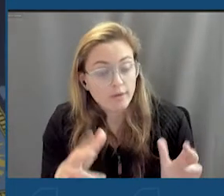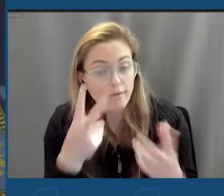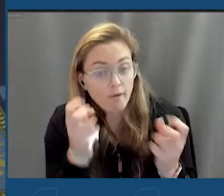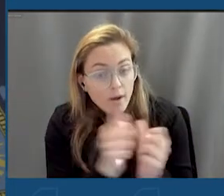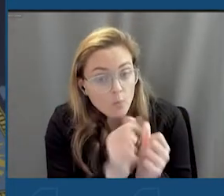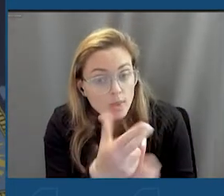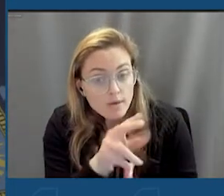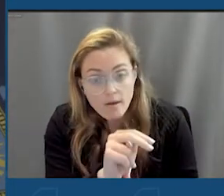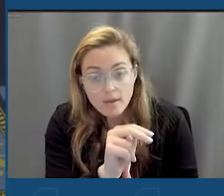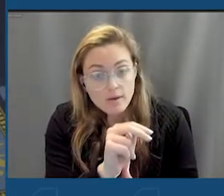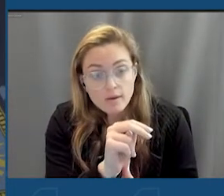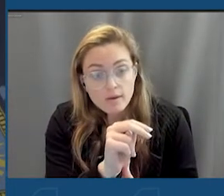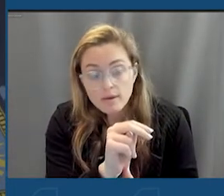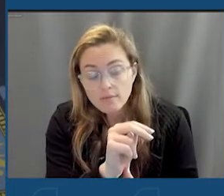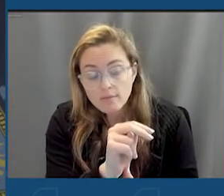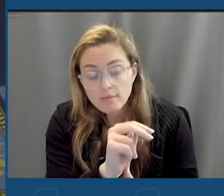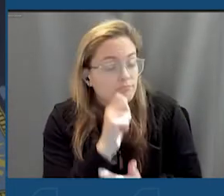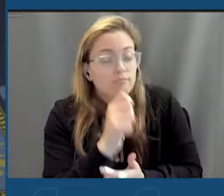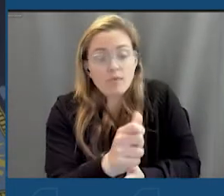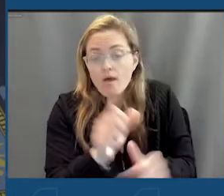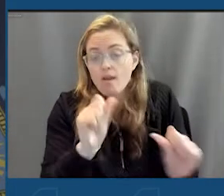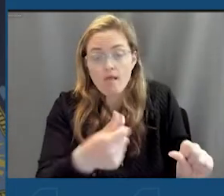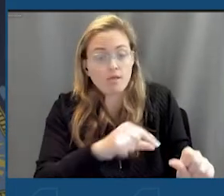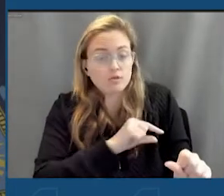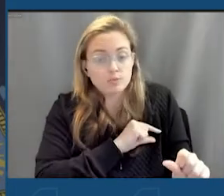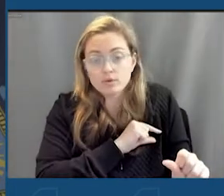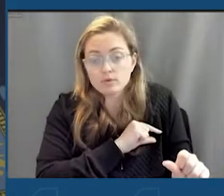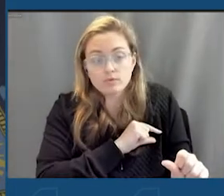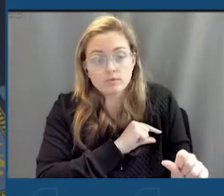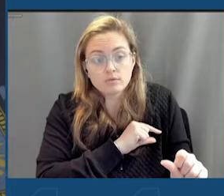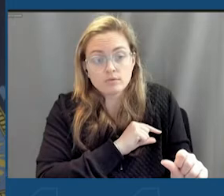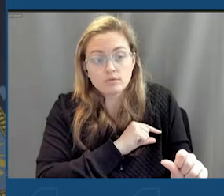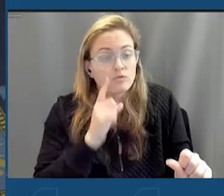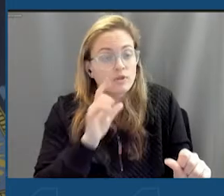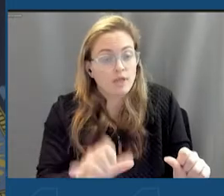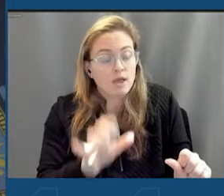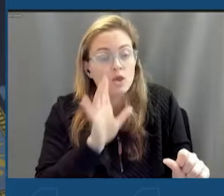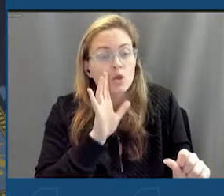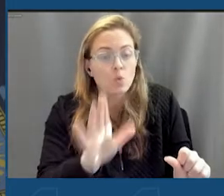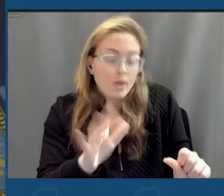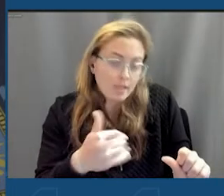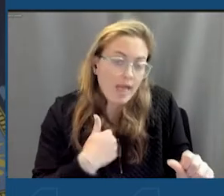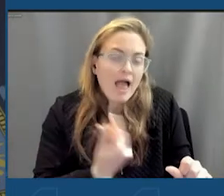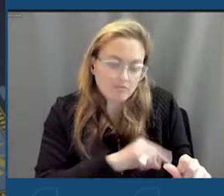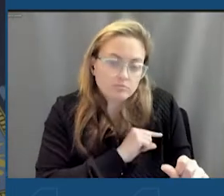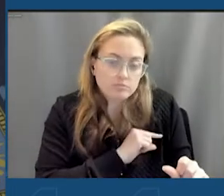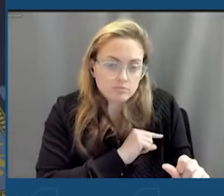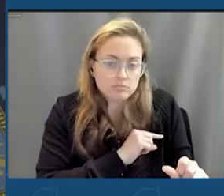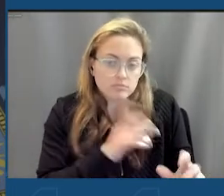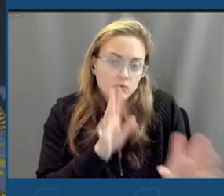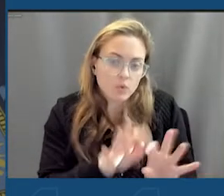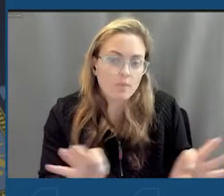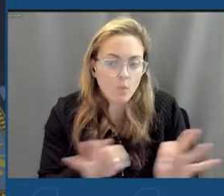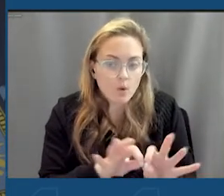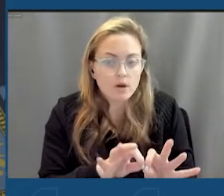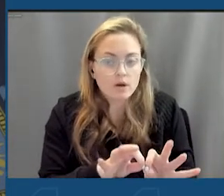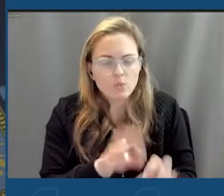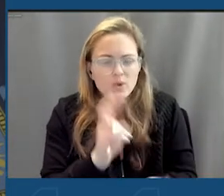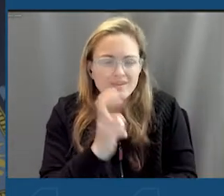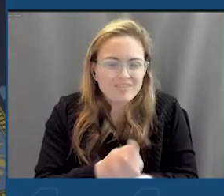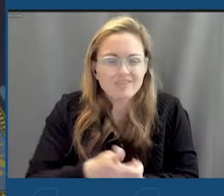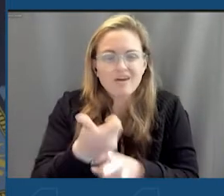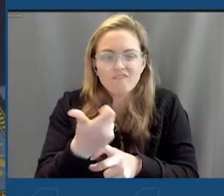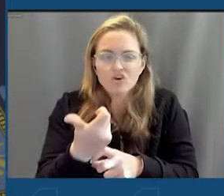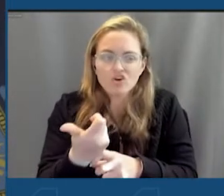are no longer ineligible for bail. You will have bail eligibility, which is important. We have tougher prosecutions of